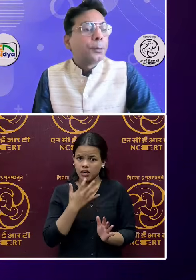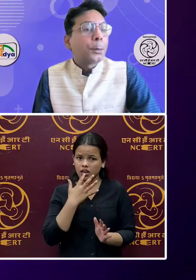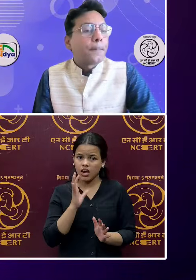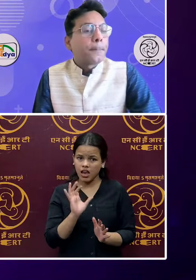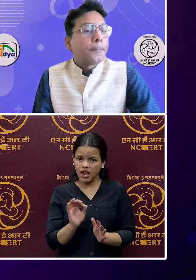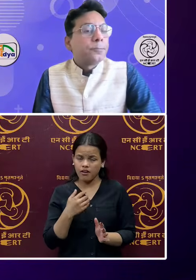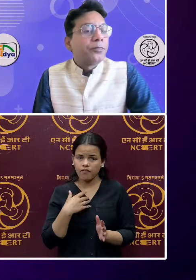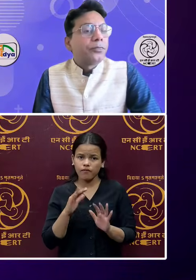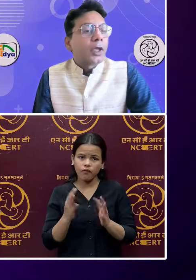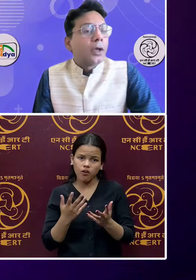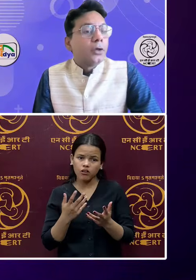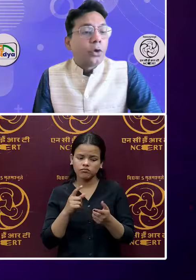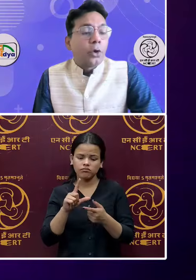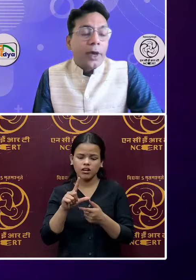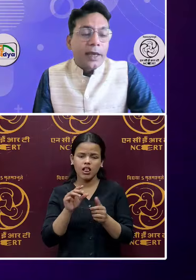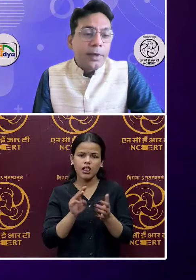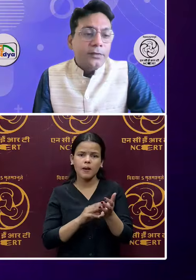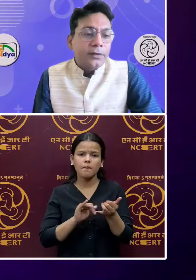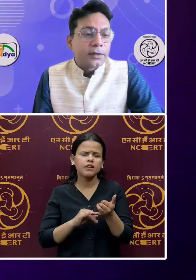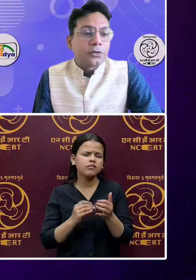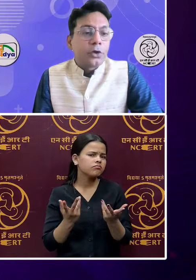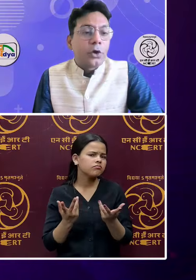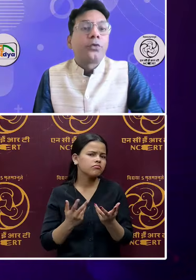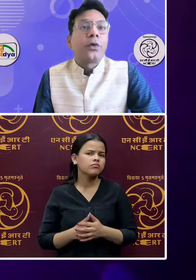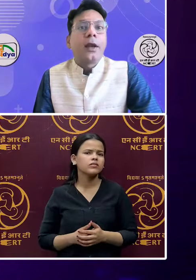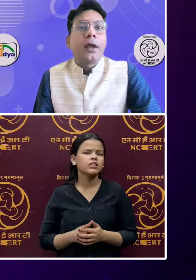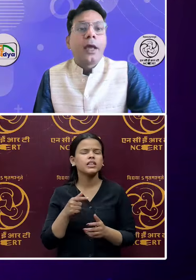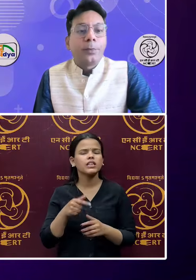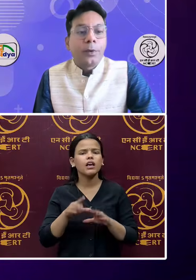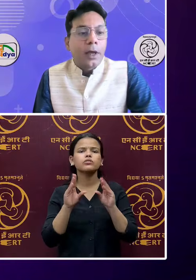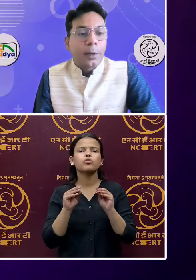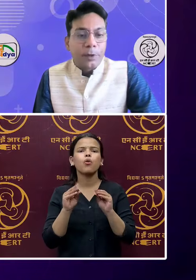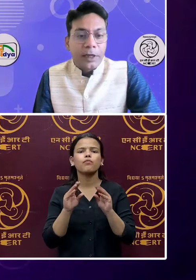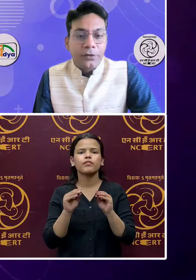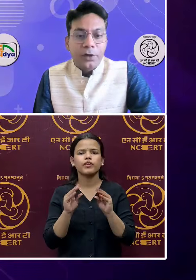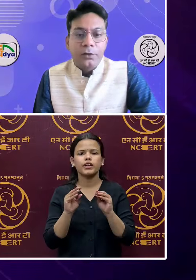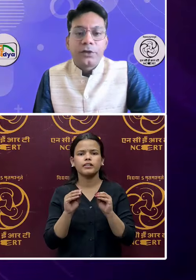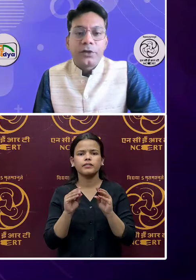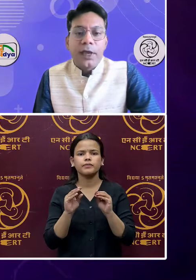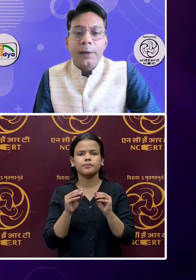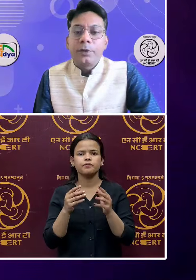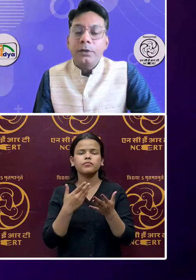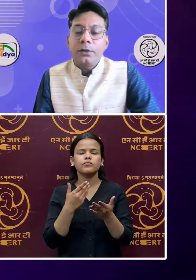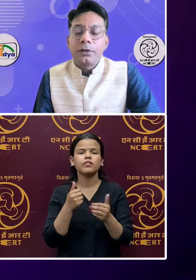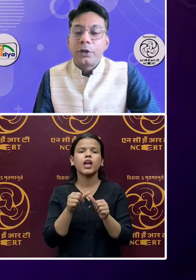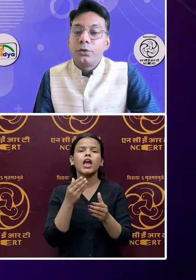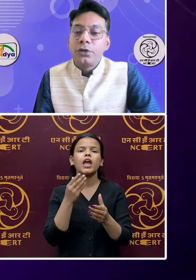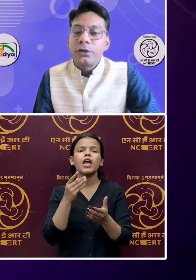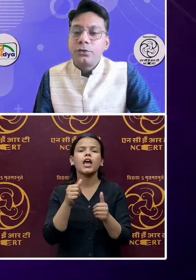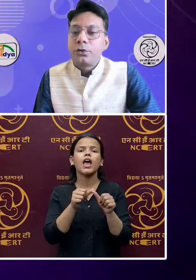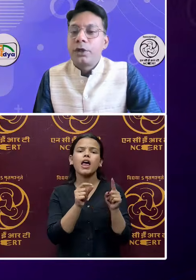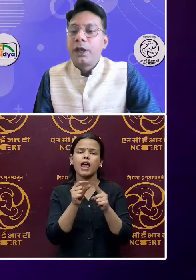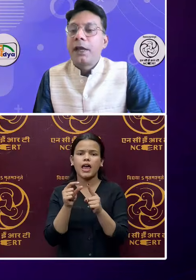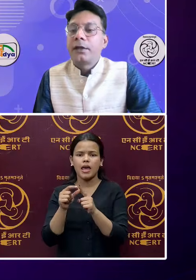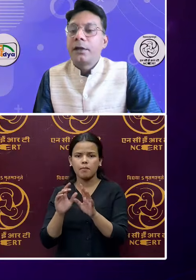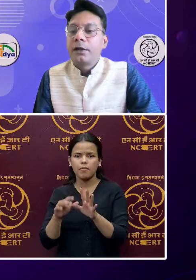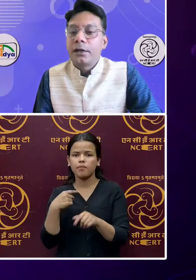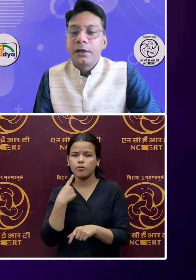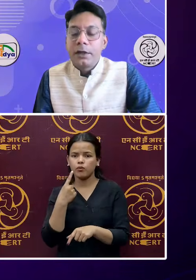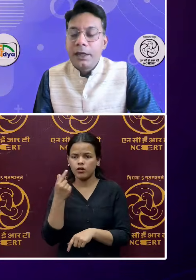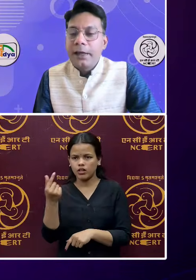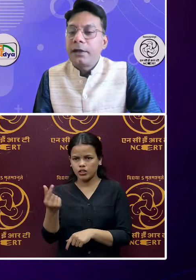LMS? So LMS is a software application which helps the users to